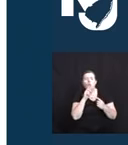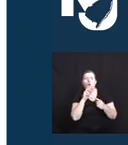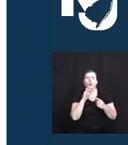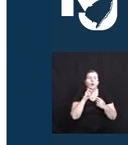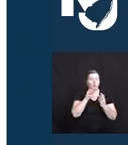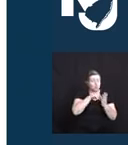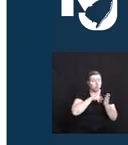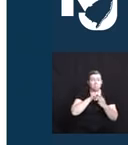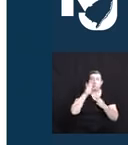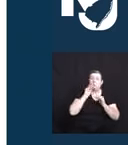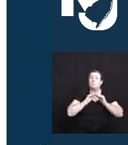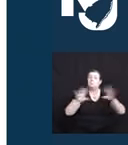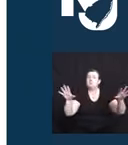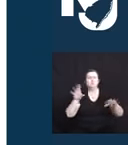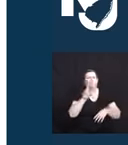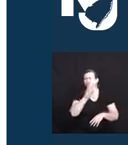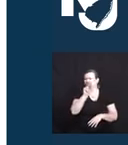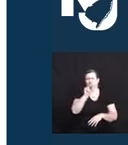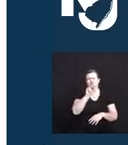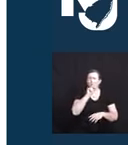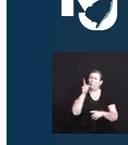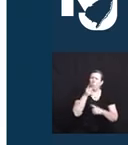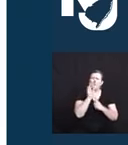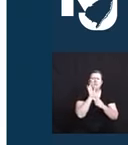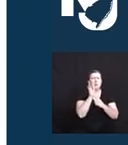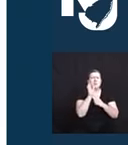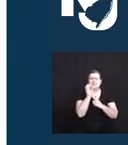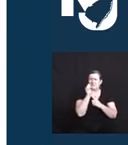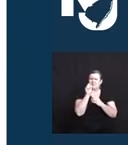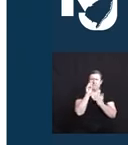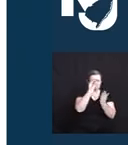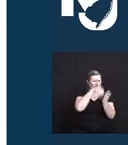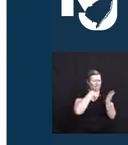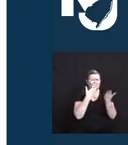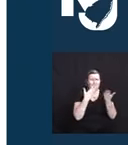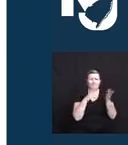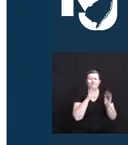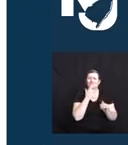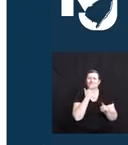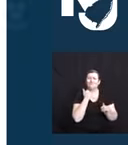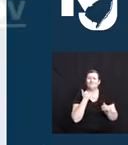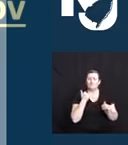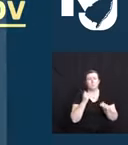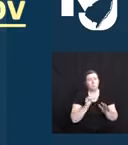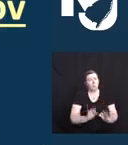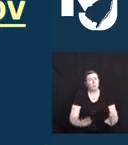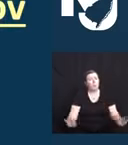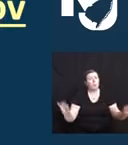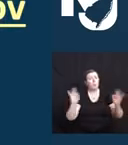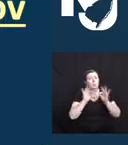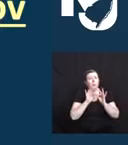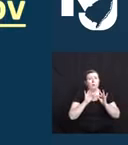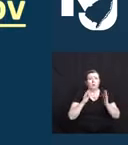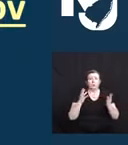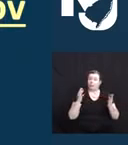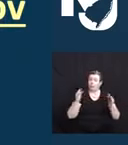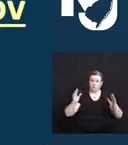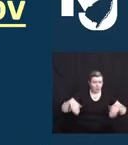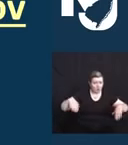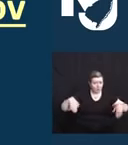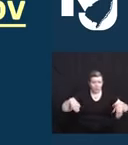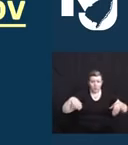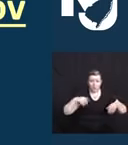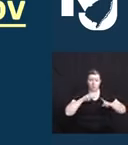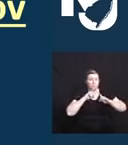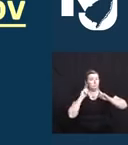it's a 5 or 10 minute exercise, and it is incredibly important. So if you've not yet responded, take a moment